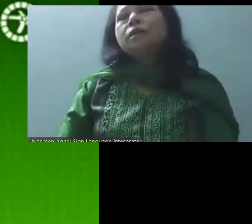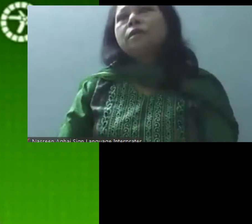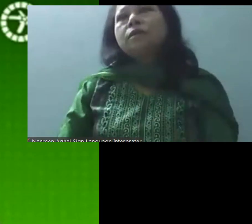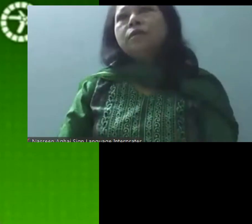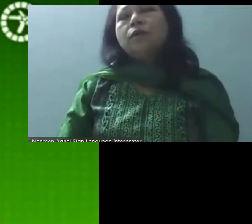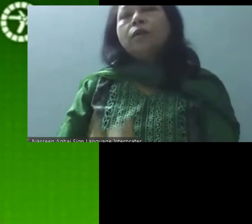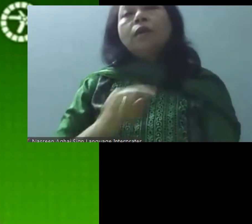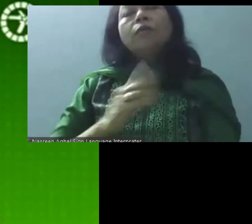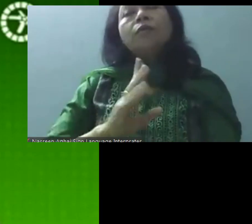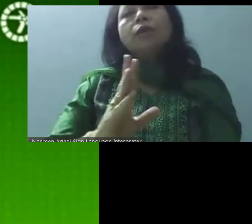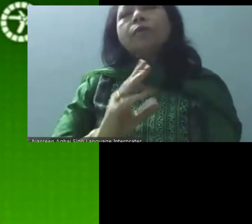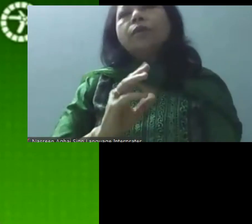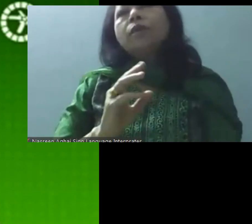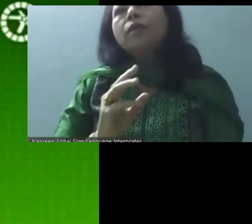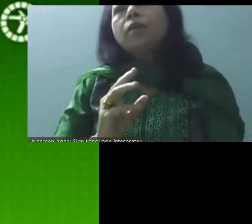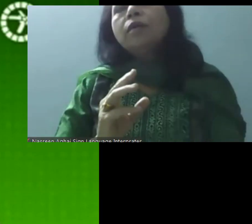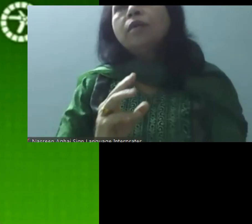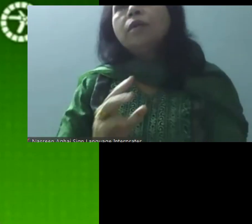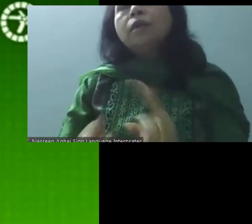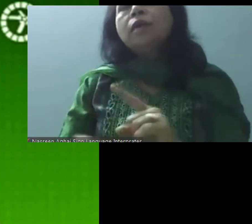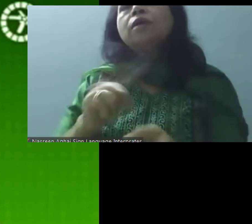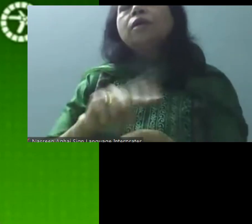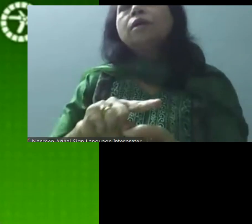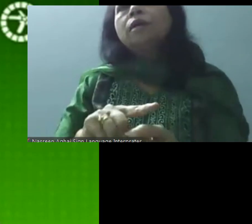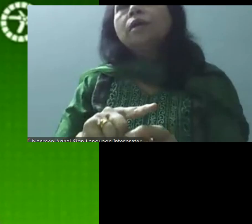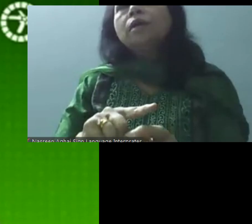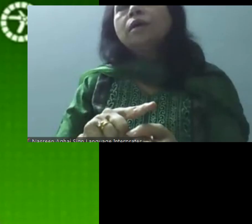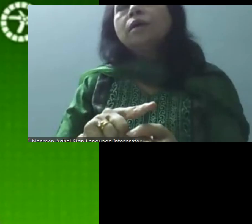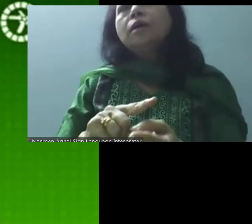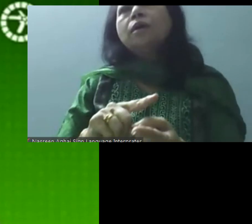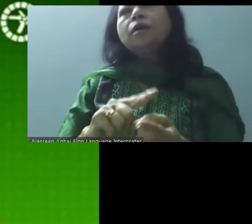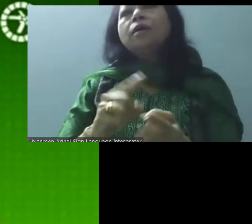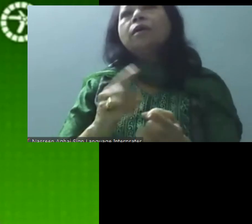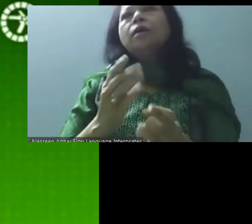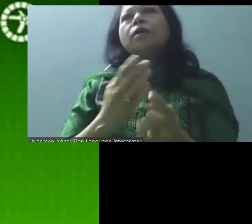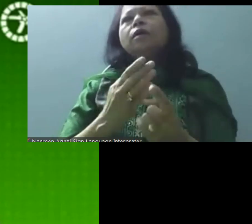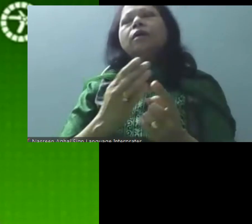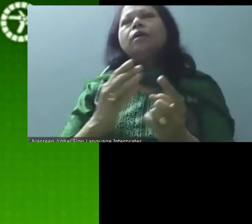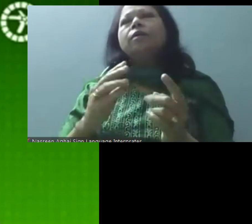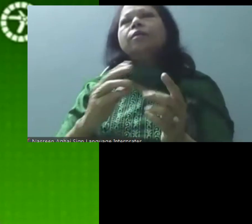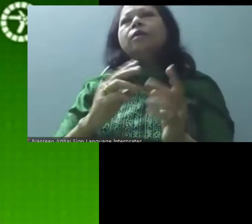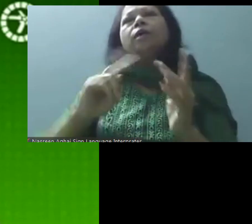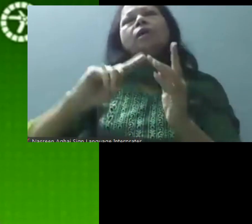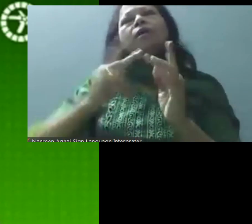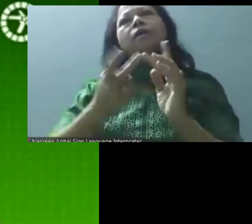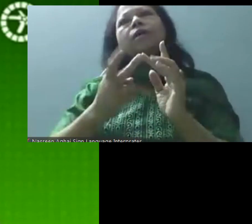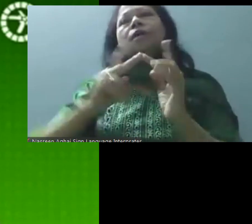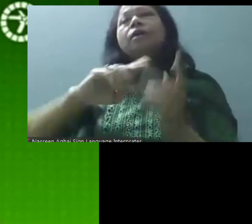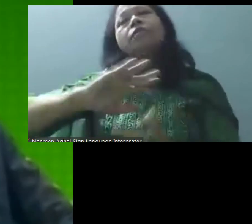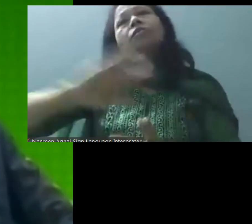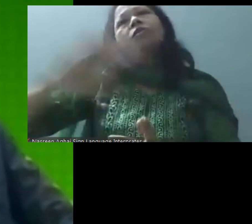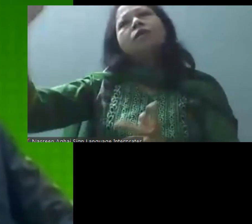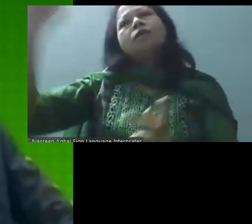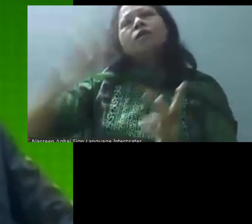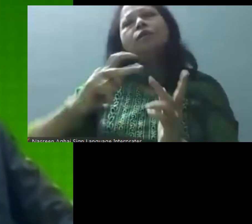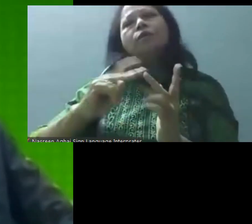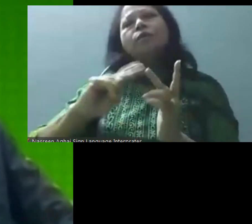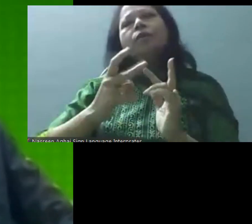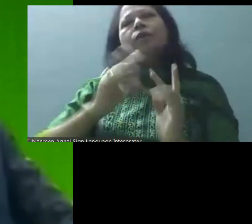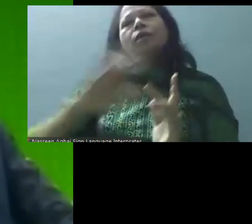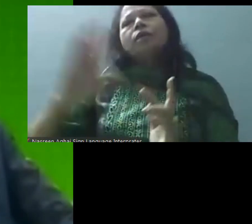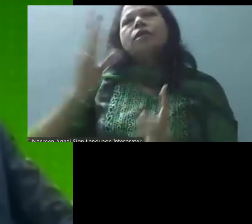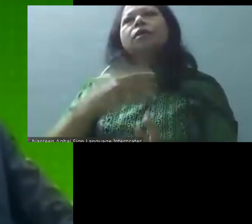should forthwith shift their online their classroom education to the online education. So